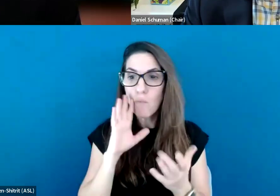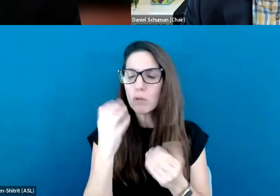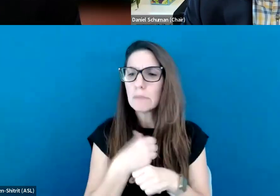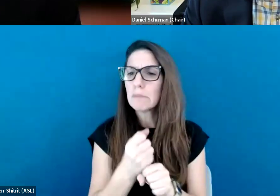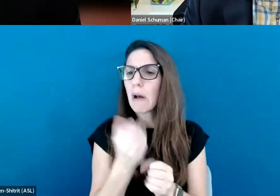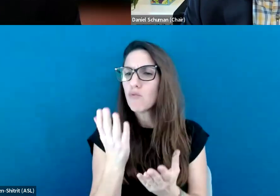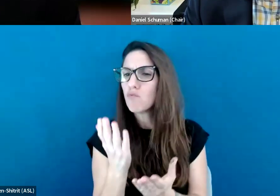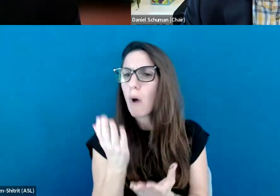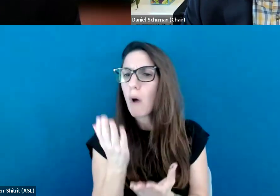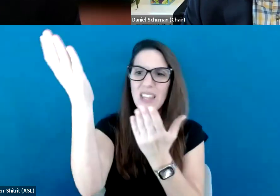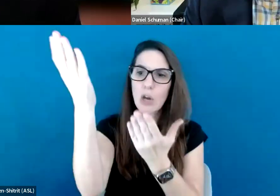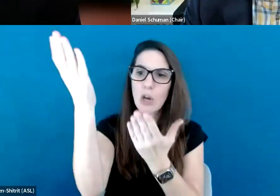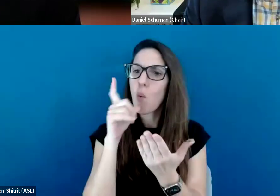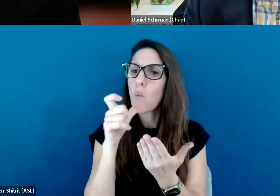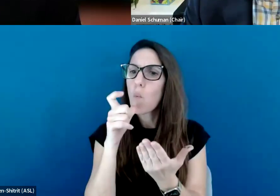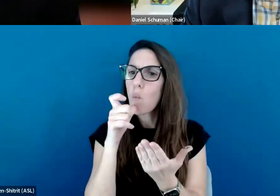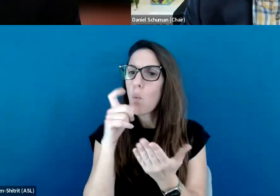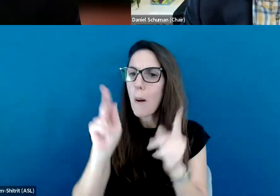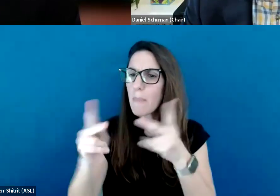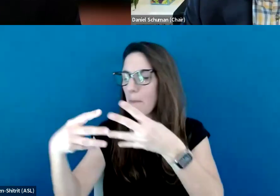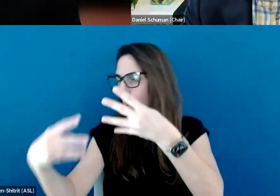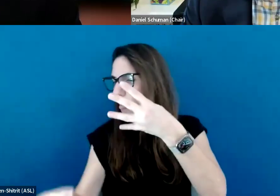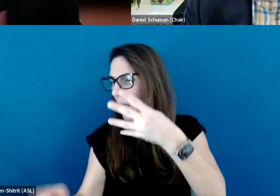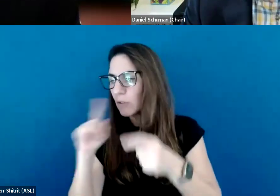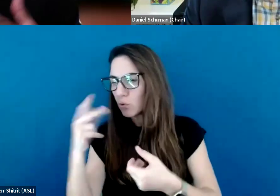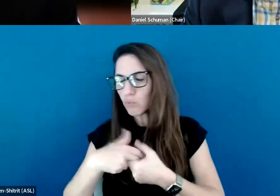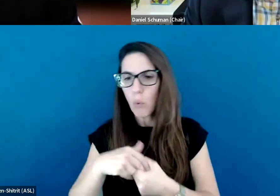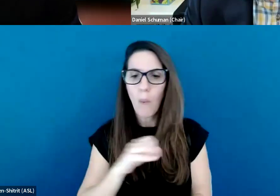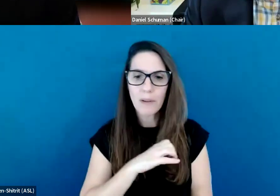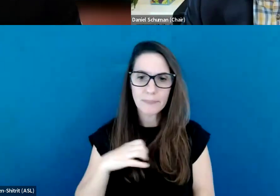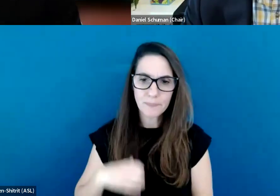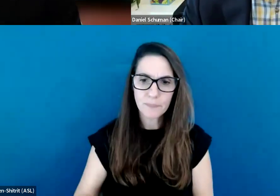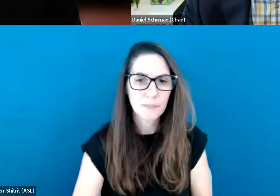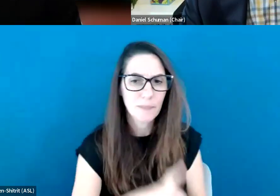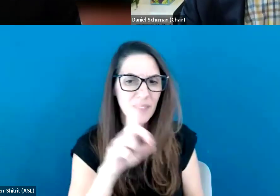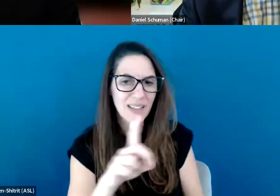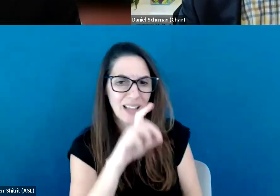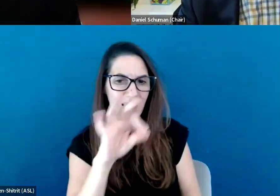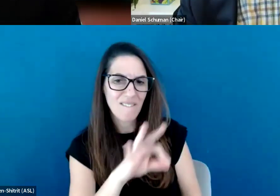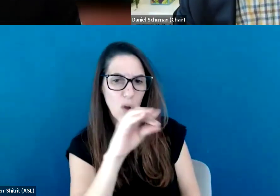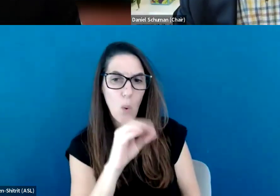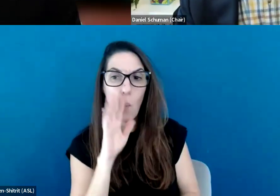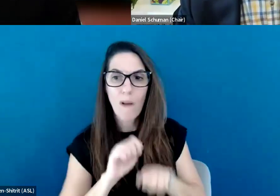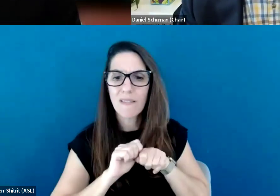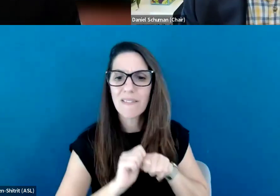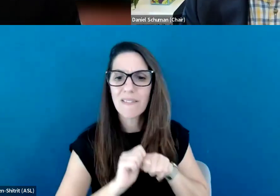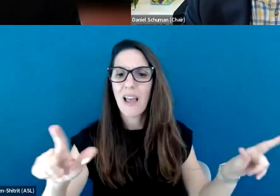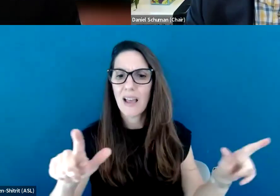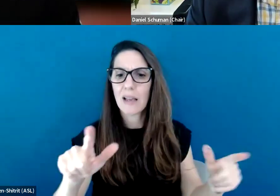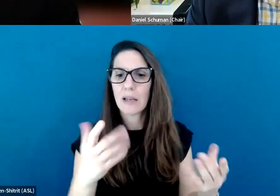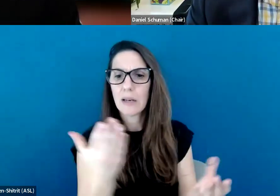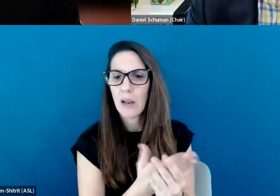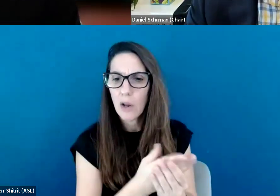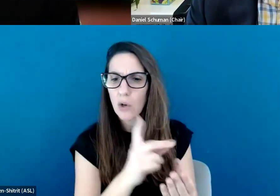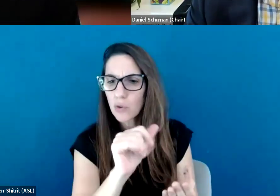recommendations. Yeah, the DFO will be sending a package forward with these are the